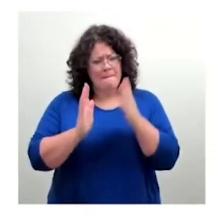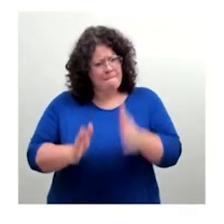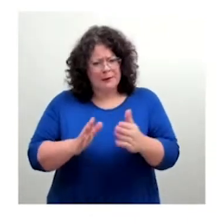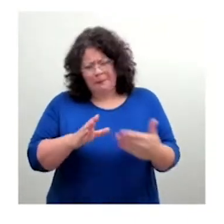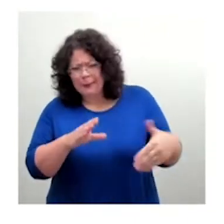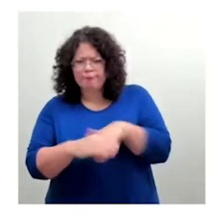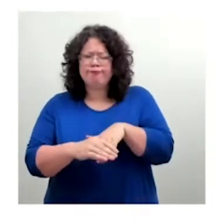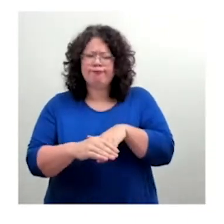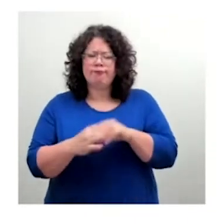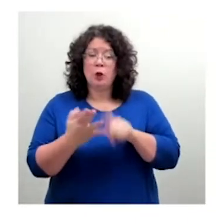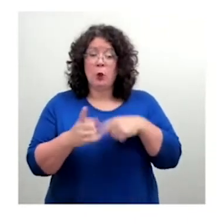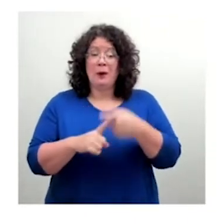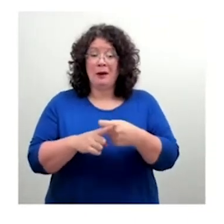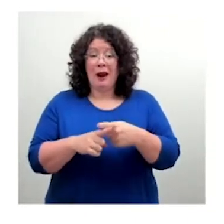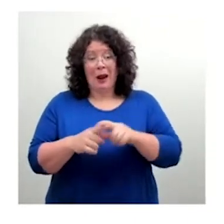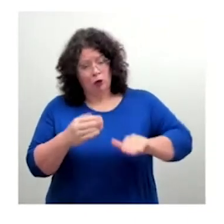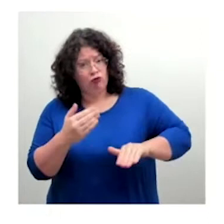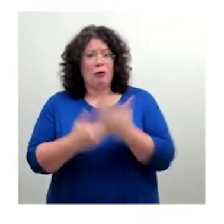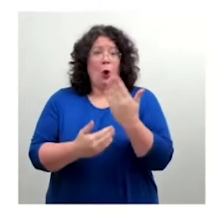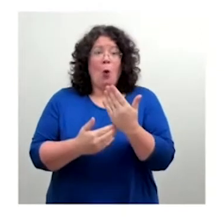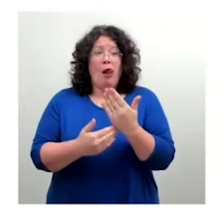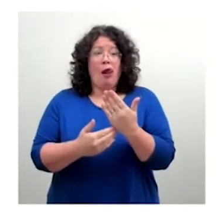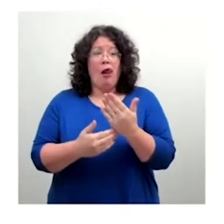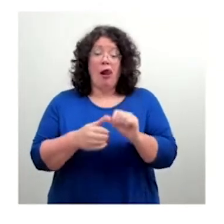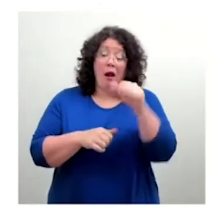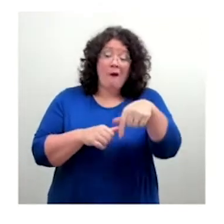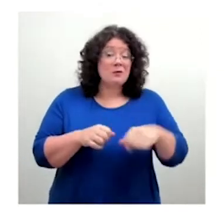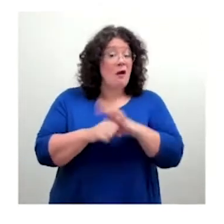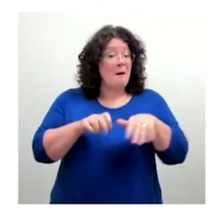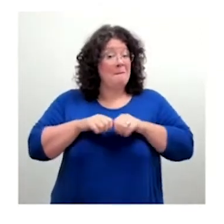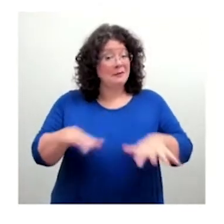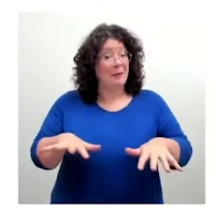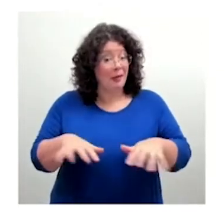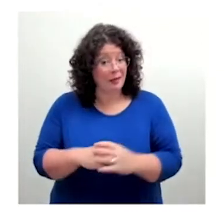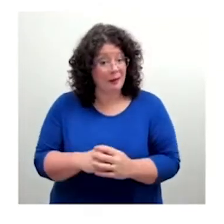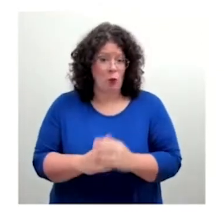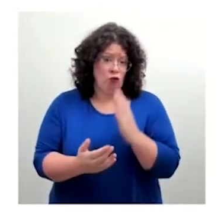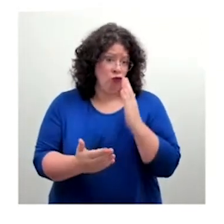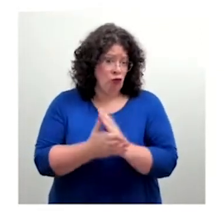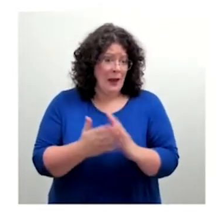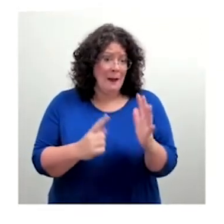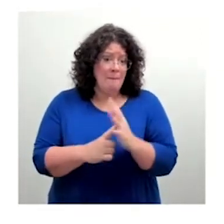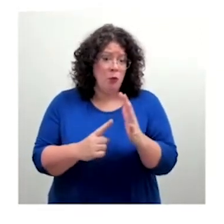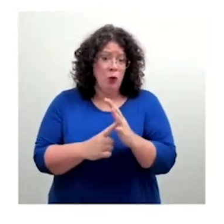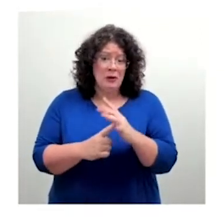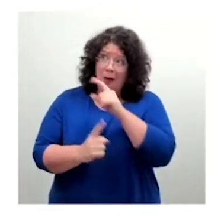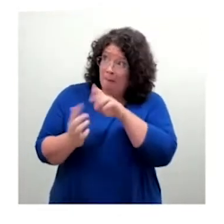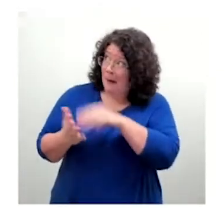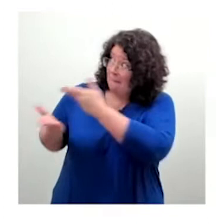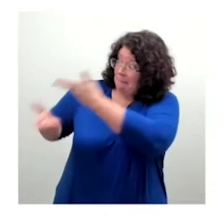strategy is twofold. One is that it should transform the lives of disabled people by focusing on the issues that people tell